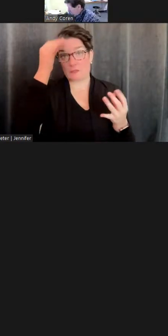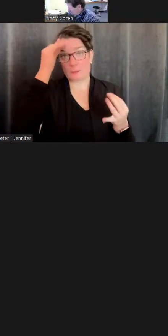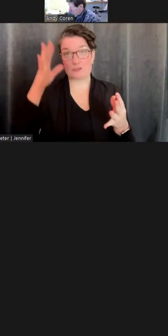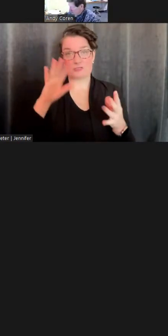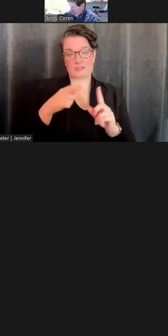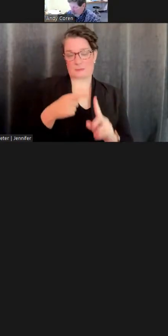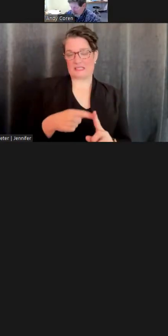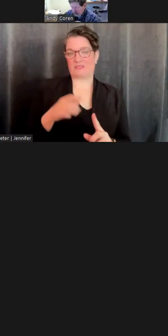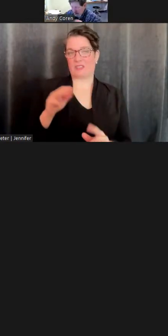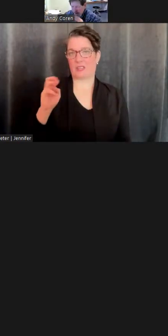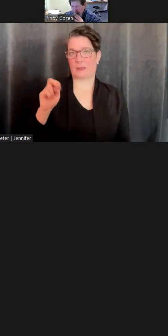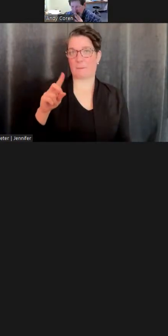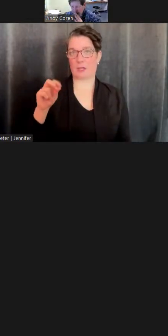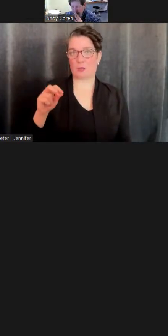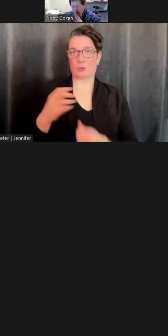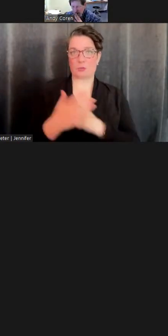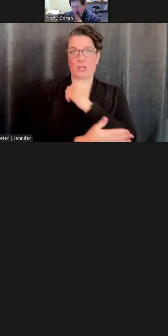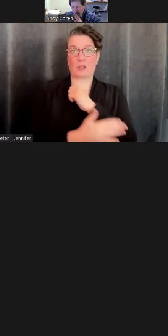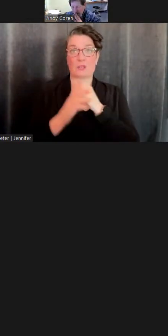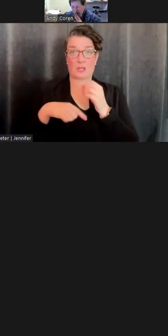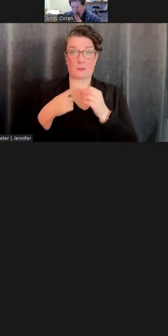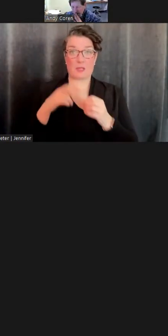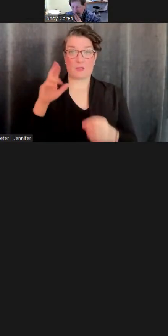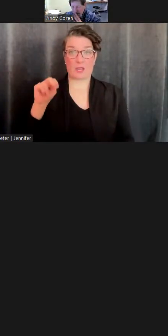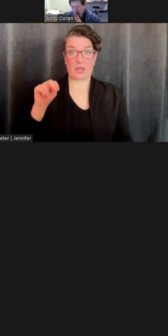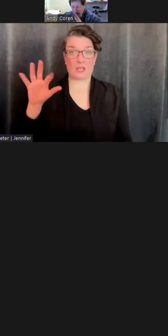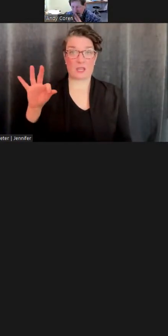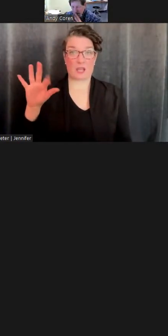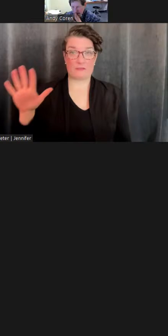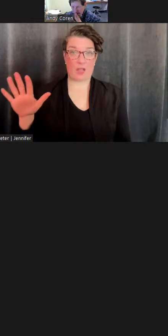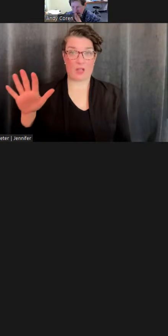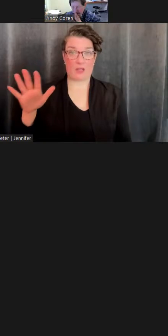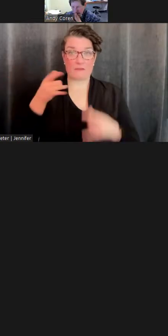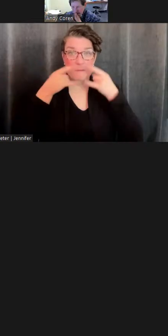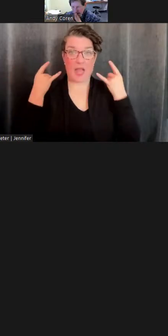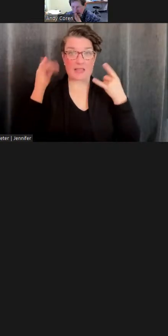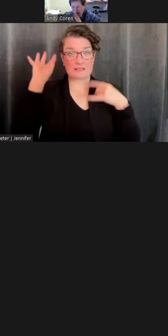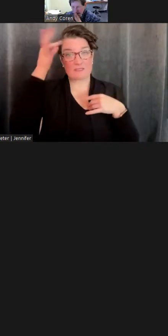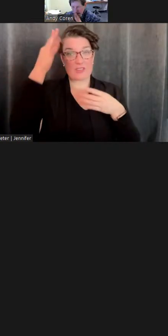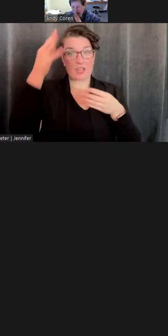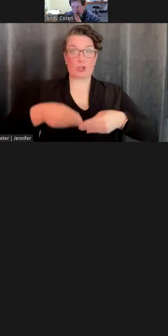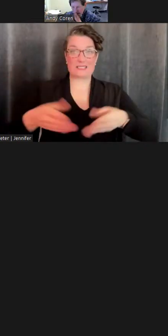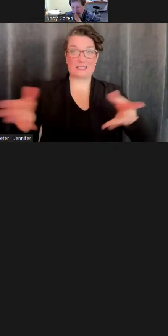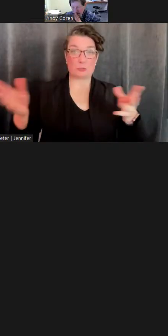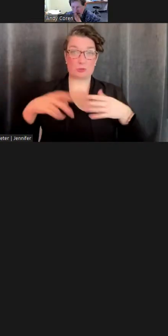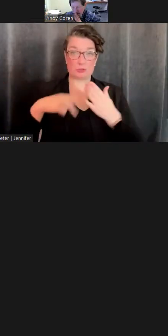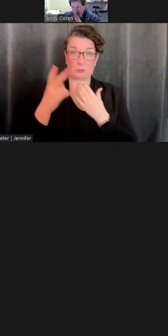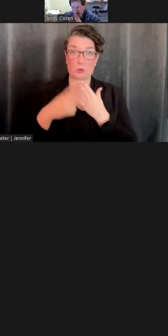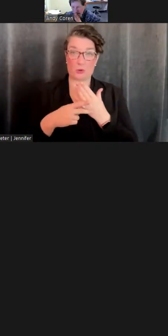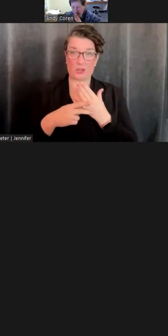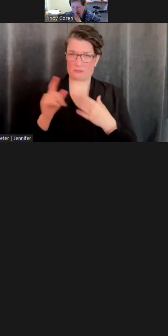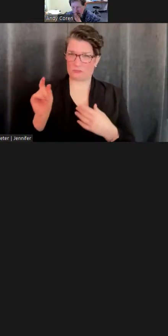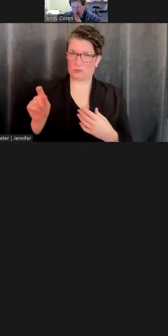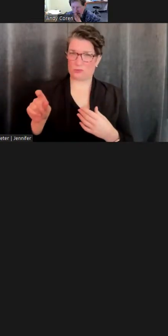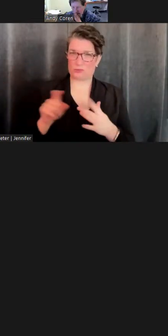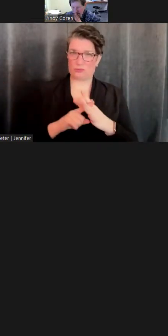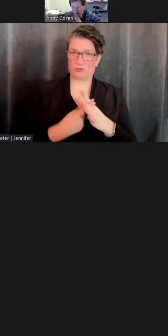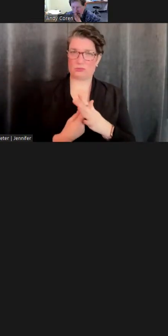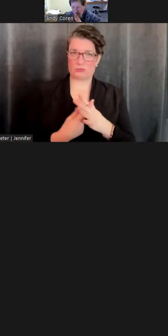in Mendocino County about this N95 mask federal distribution program that is supposed to be in